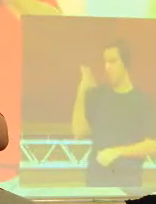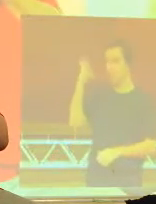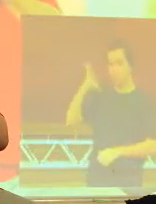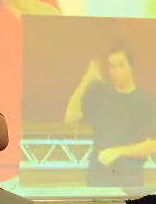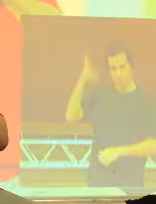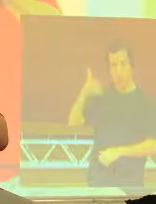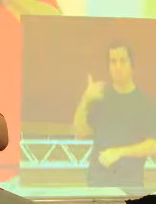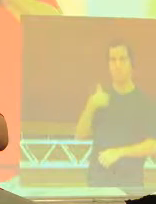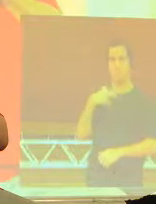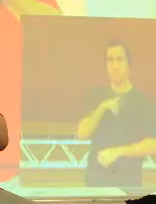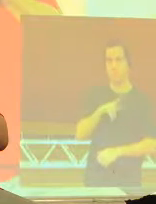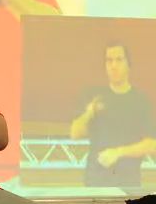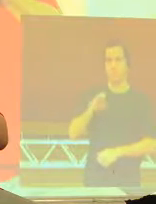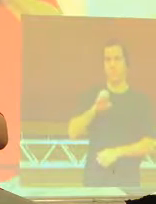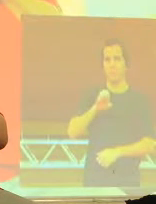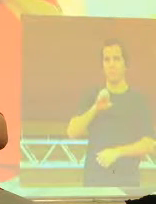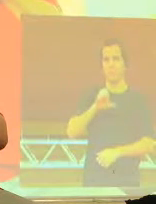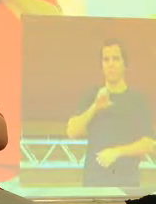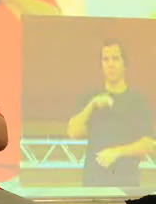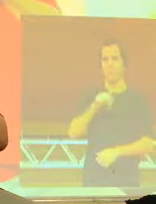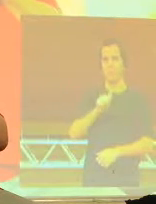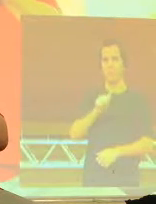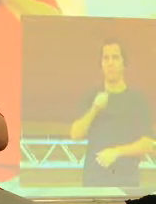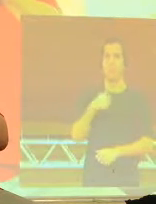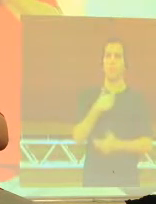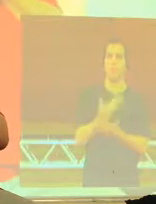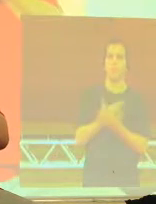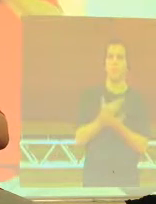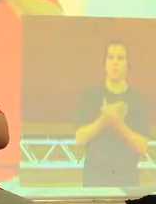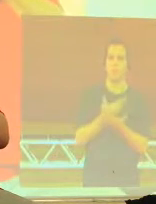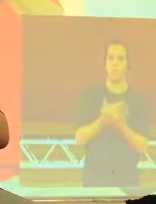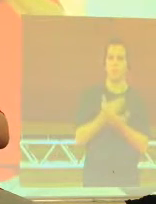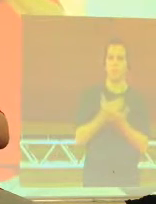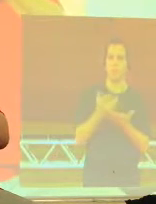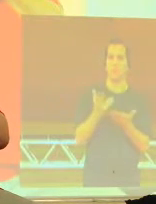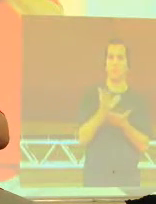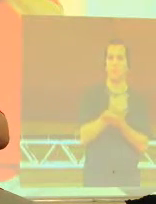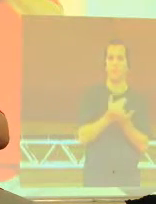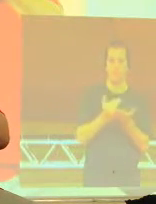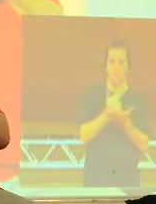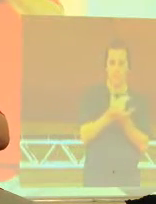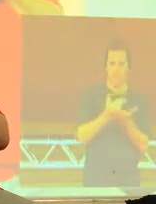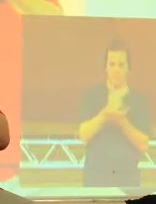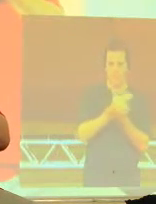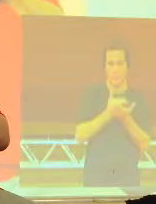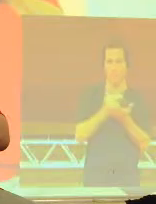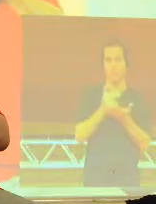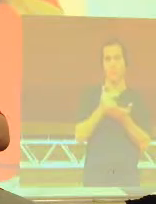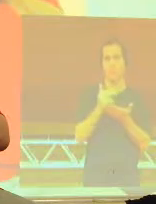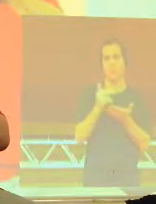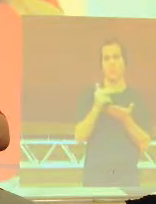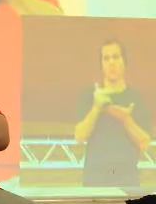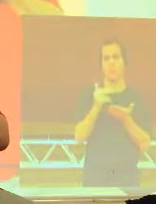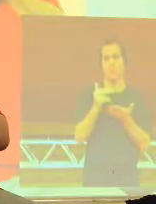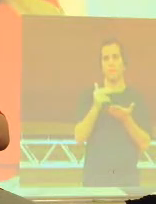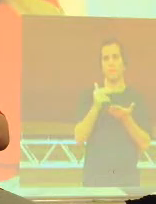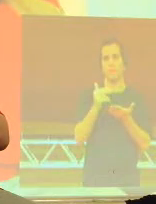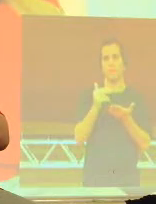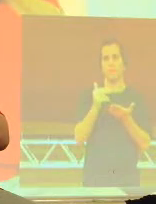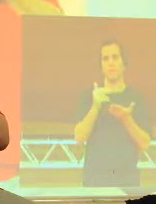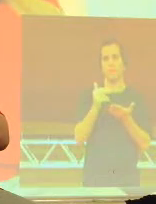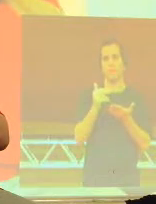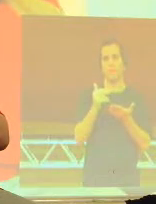design student, and I wrote down my question, so I'm going to read it. What if priority software is highly attached to your